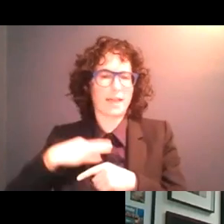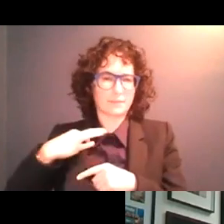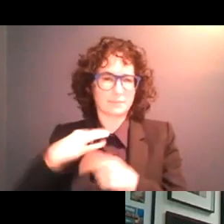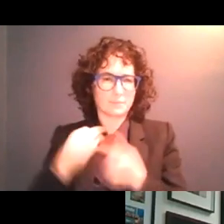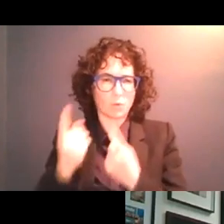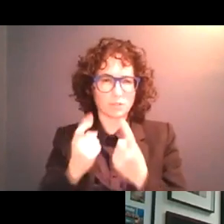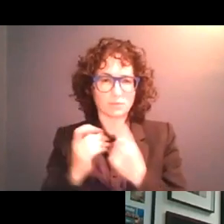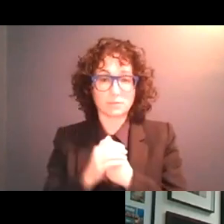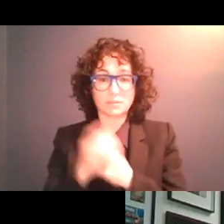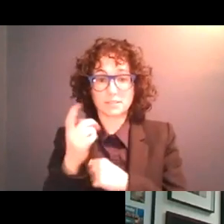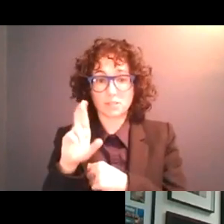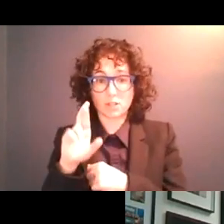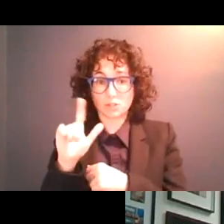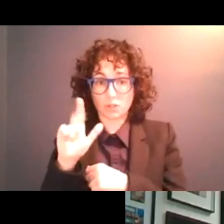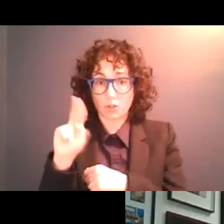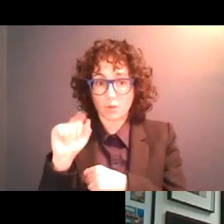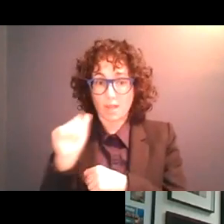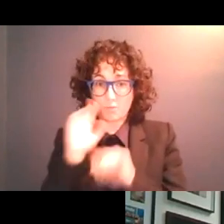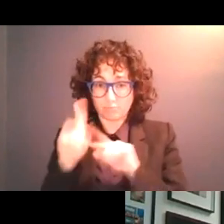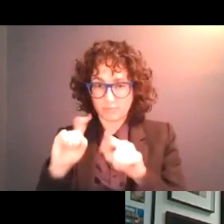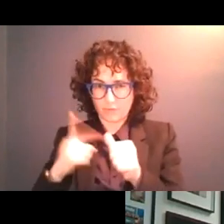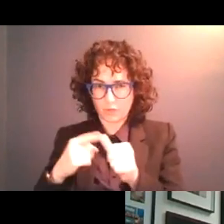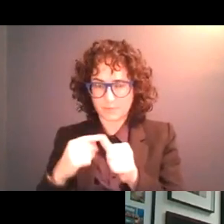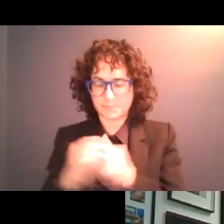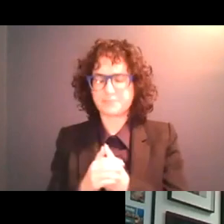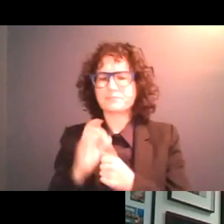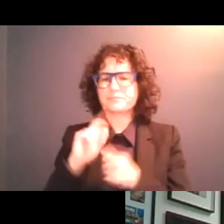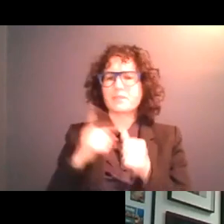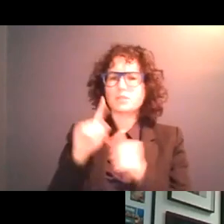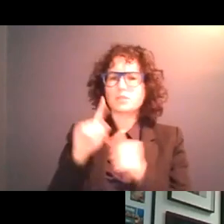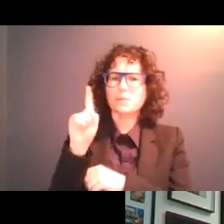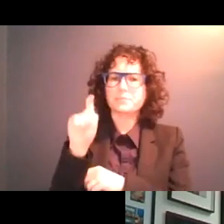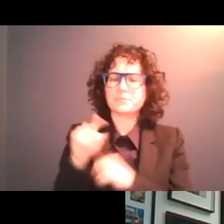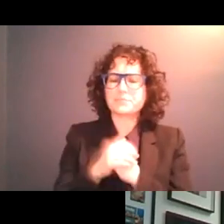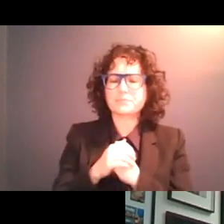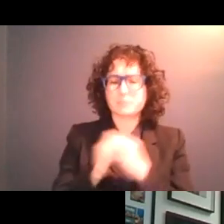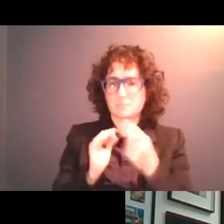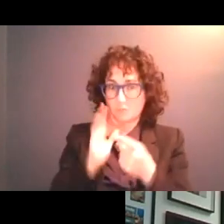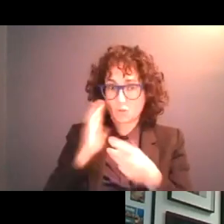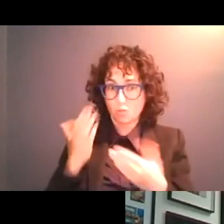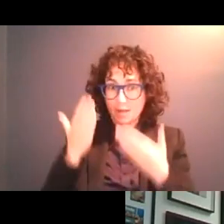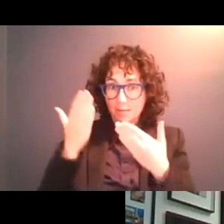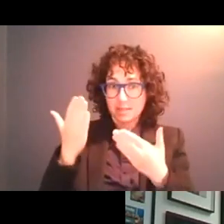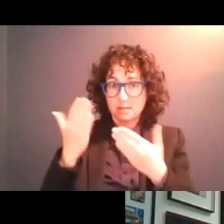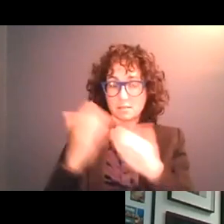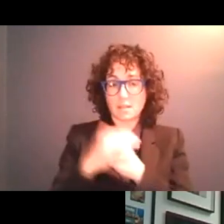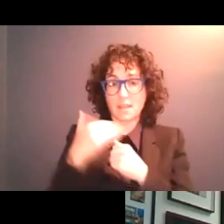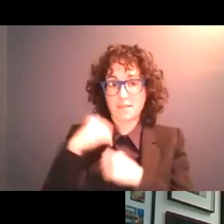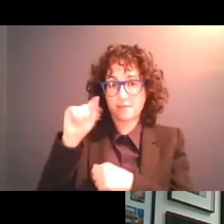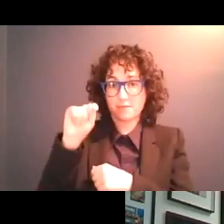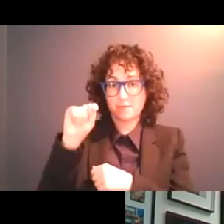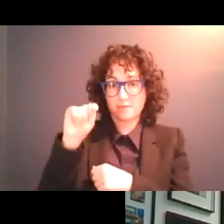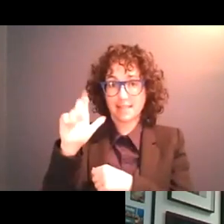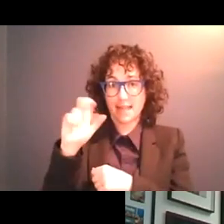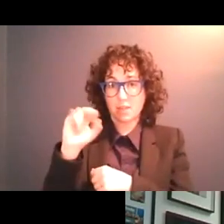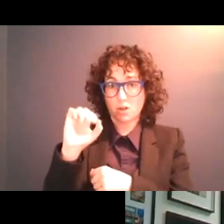Dr. Luna, you're going to be up first. The first question is, do you recommend having a Tylenol or I suppose any